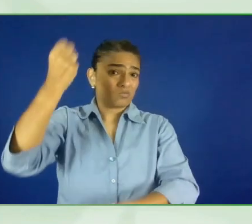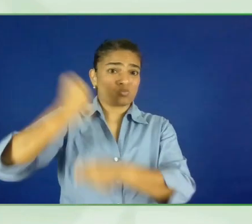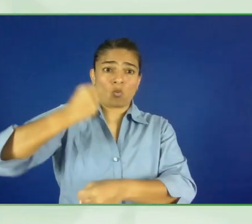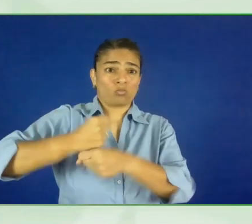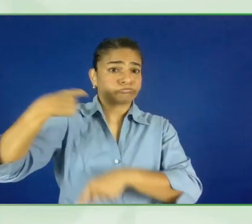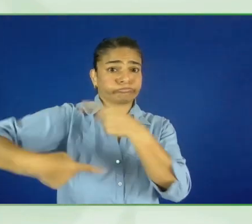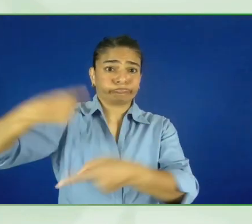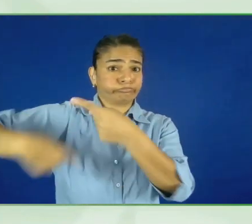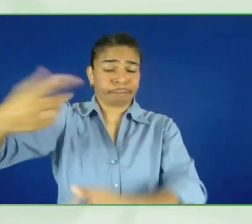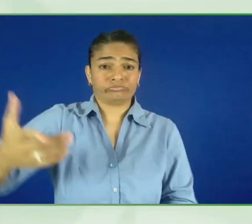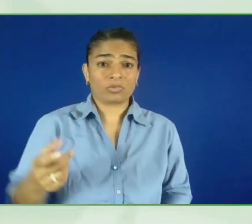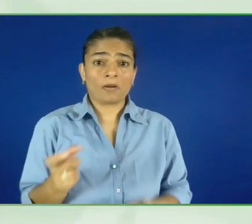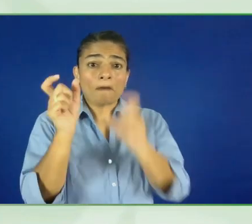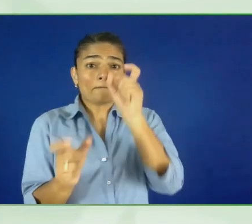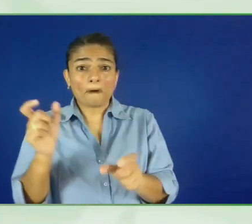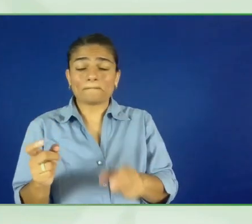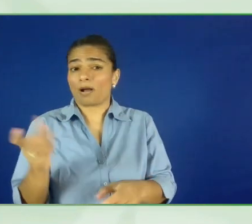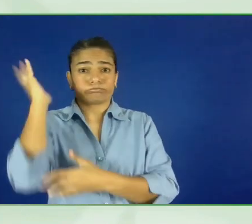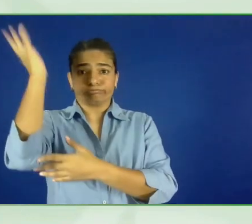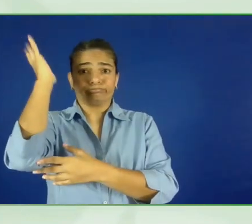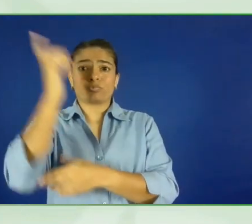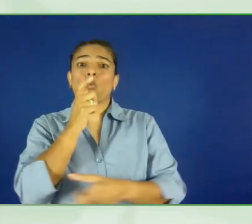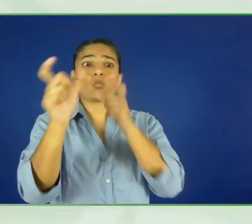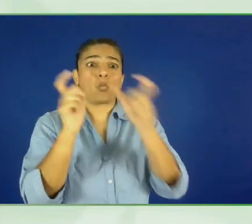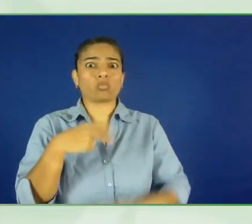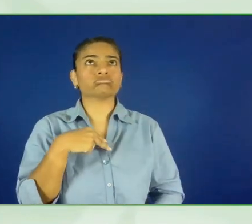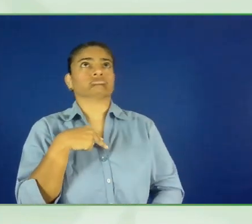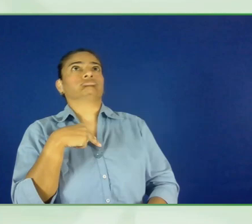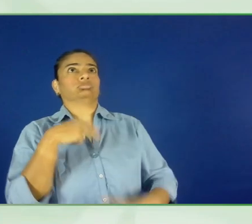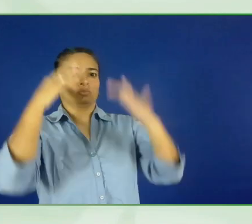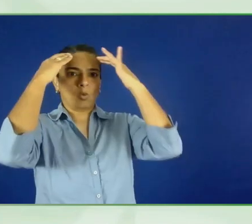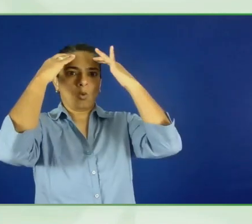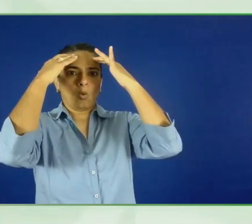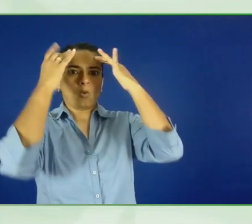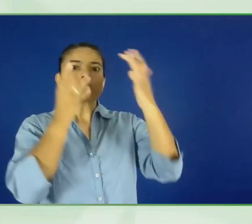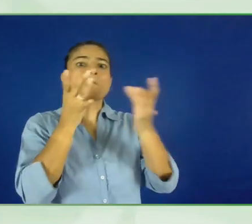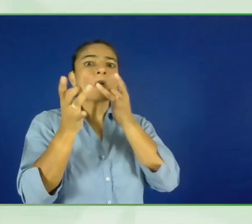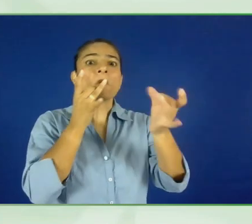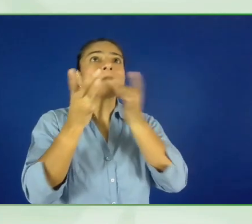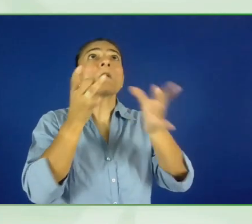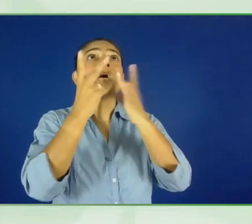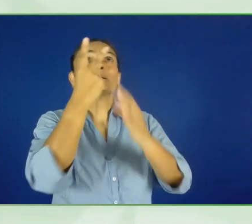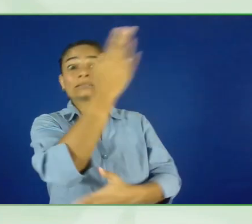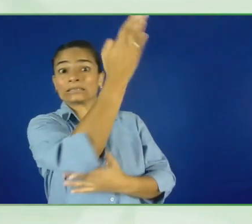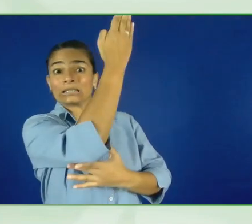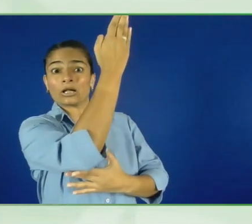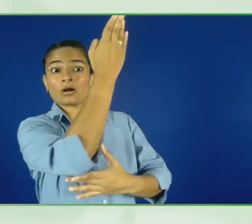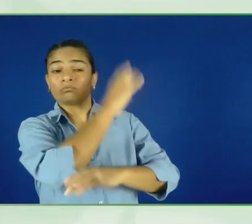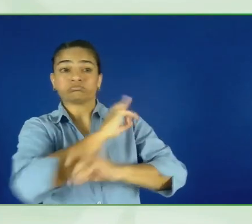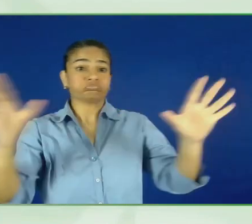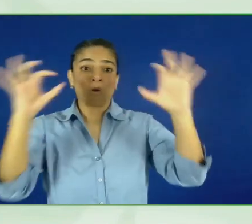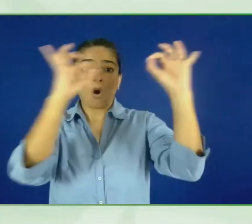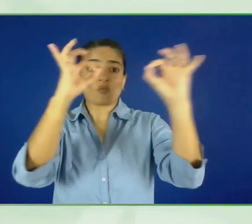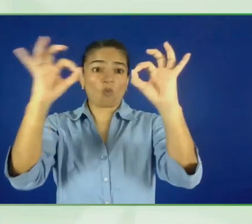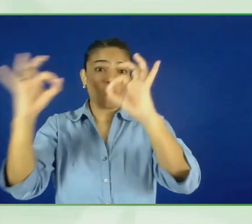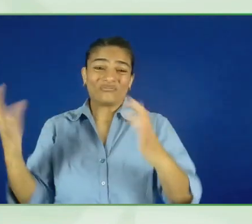word, I was really pissed off. And when you say pissed off, you see the stars here. So this is what Joanna meant when